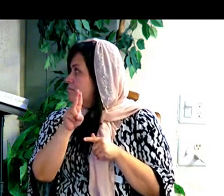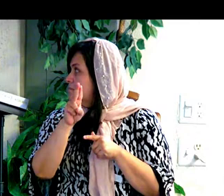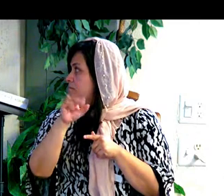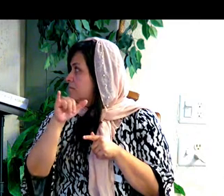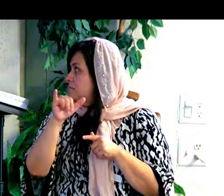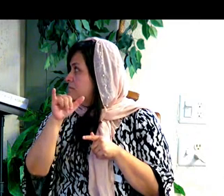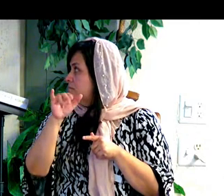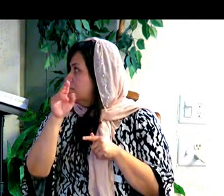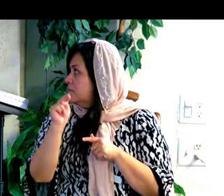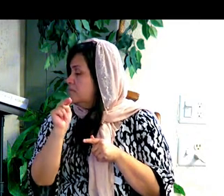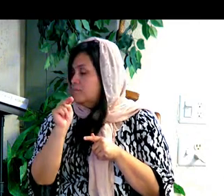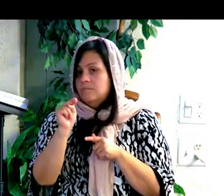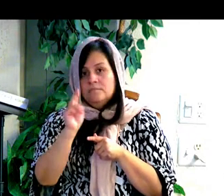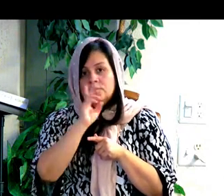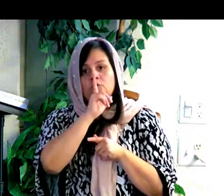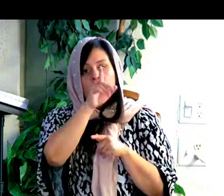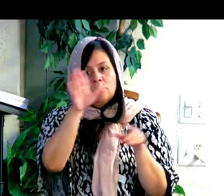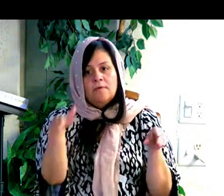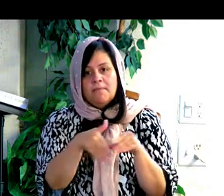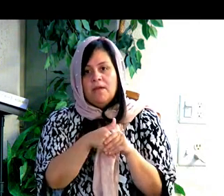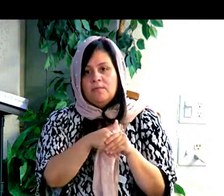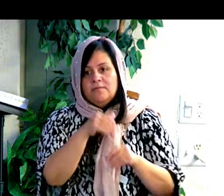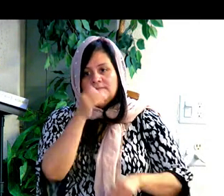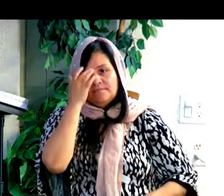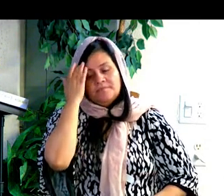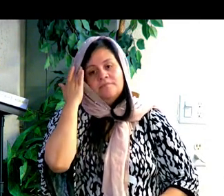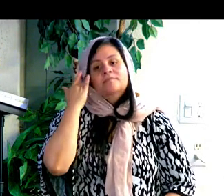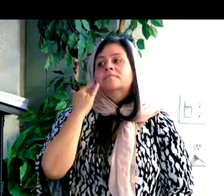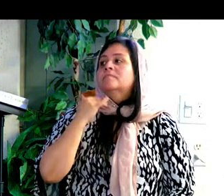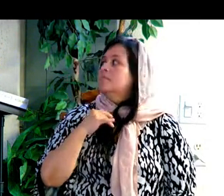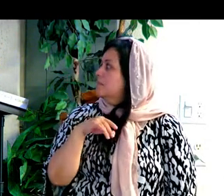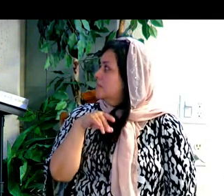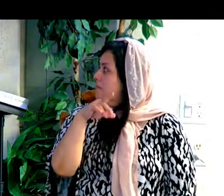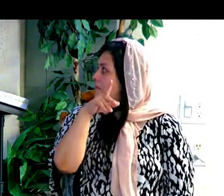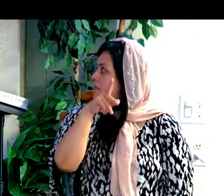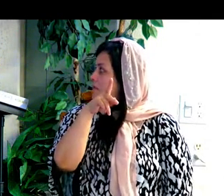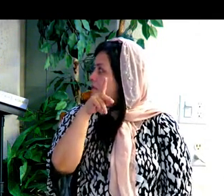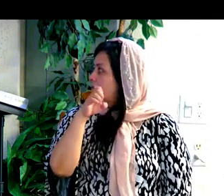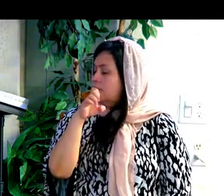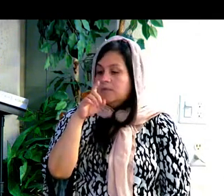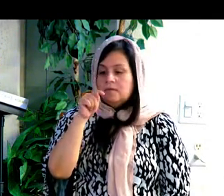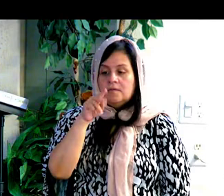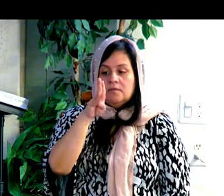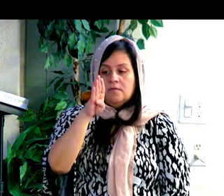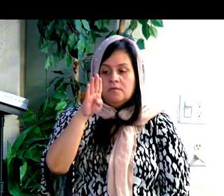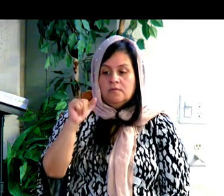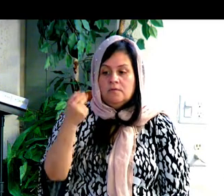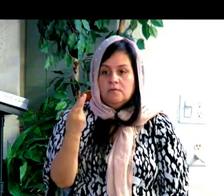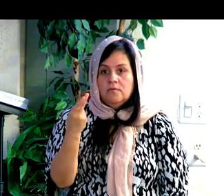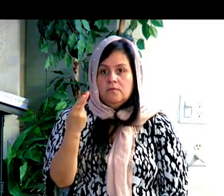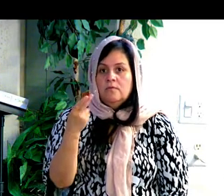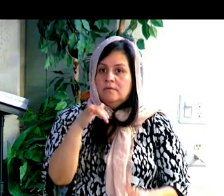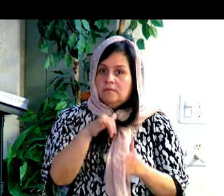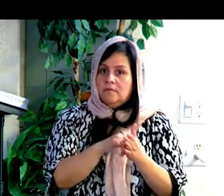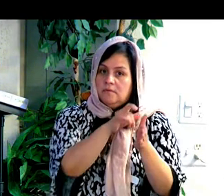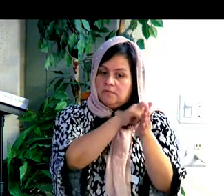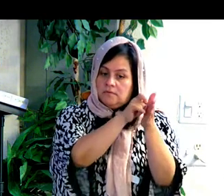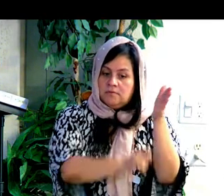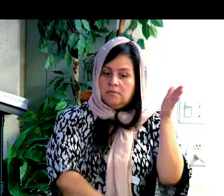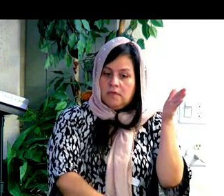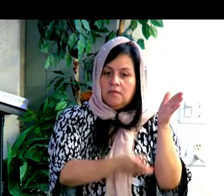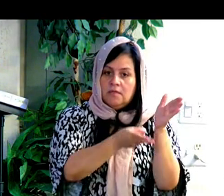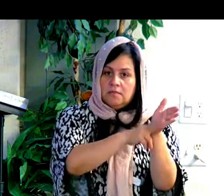matrimonio actual. And then lastly was the ketubah or the contract. Entonces, también el ketubah o el contrato.